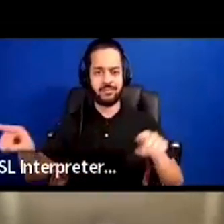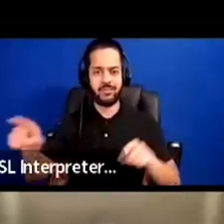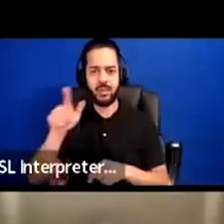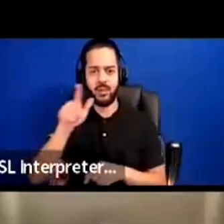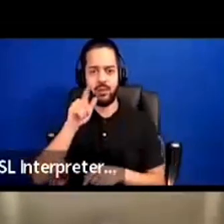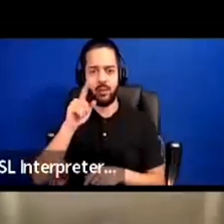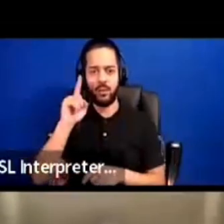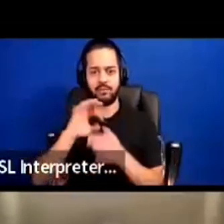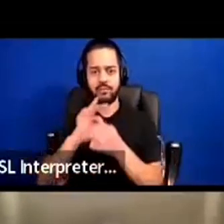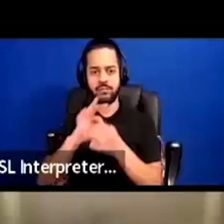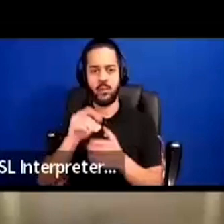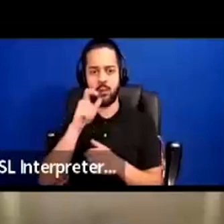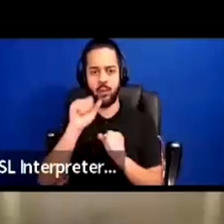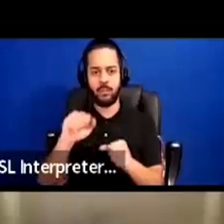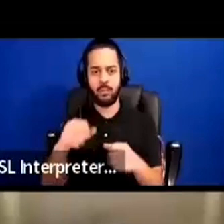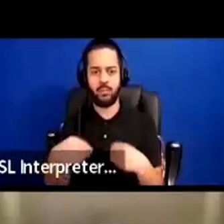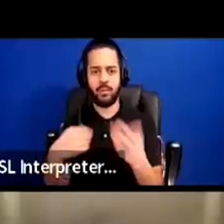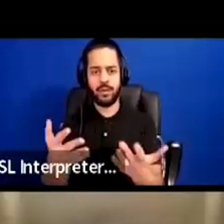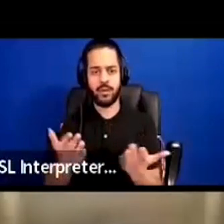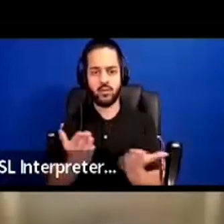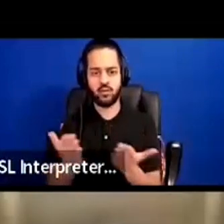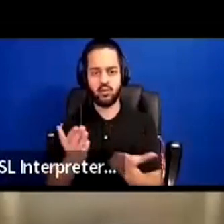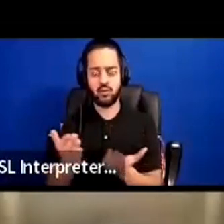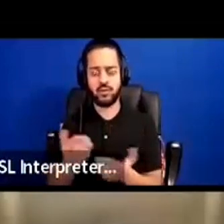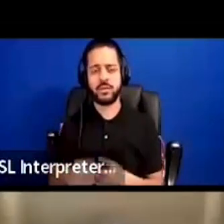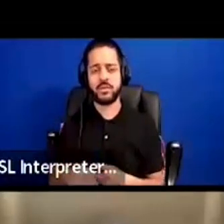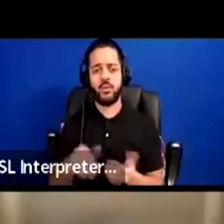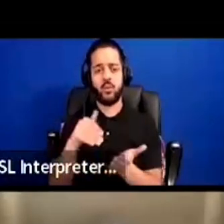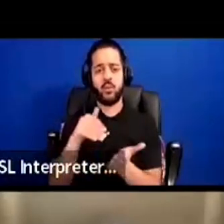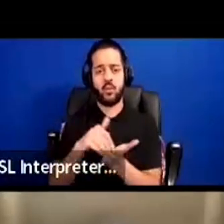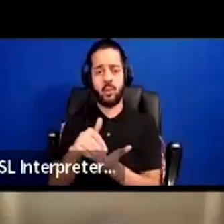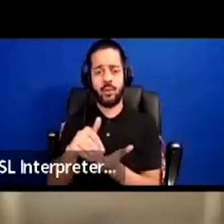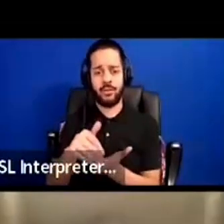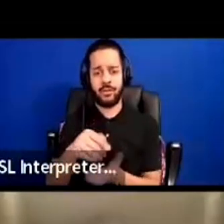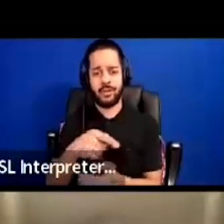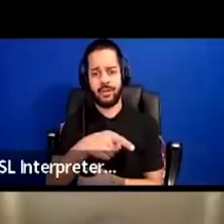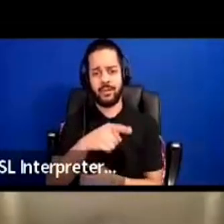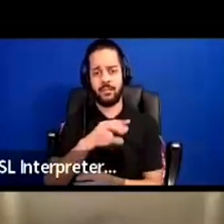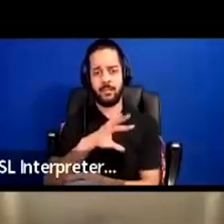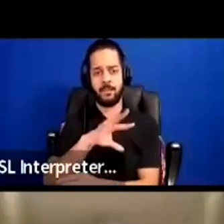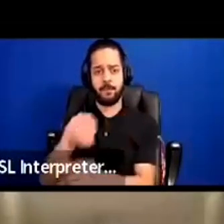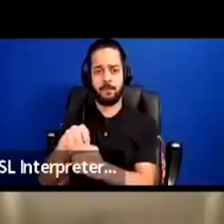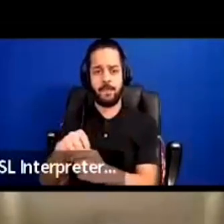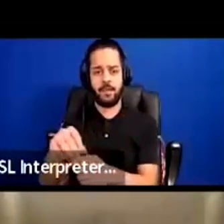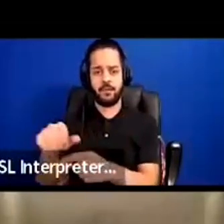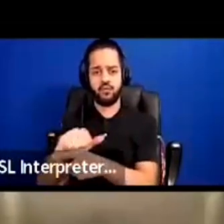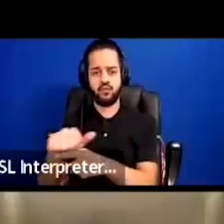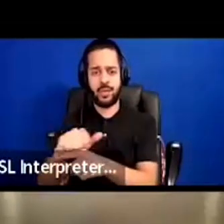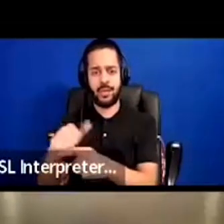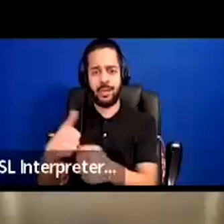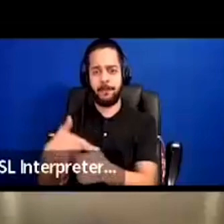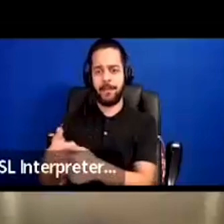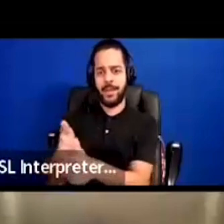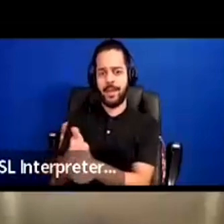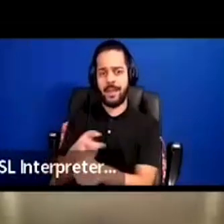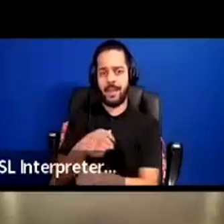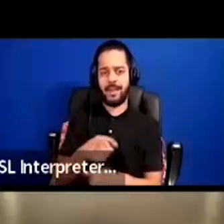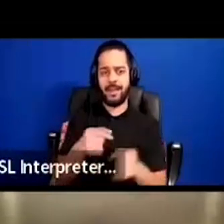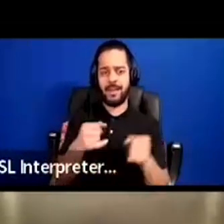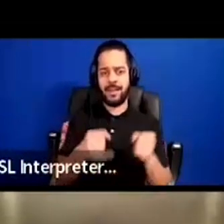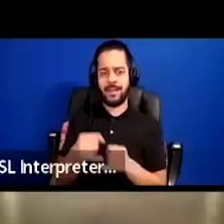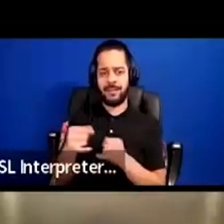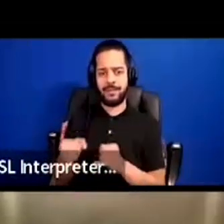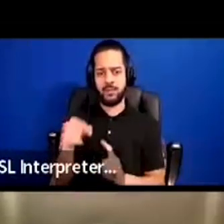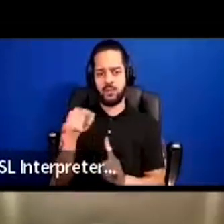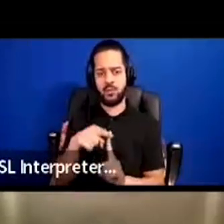services. And oftentimes it can go into the training behind that individual as to who